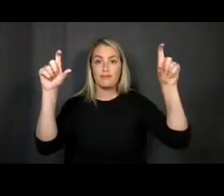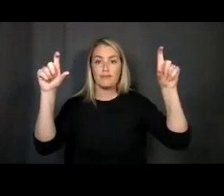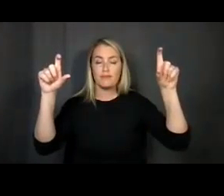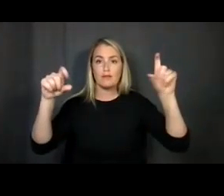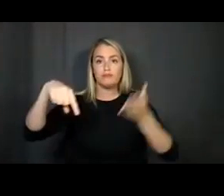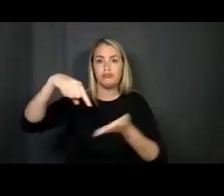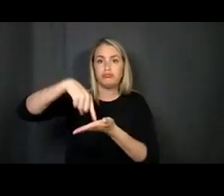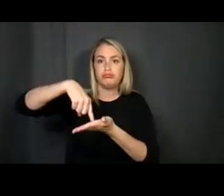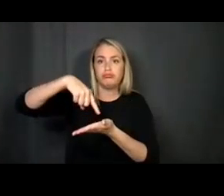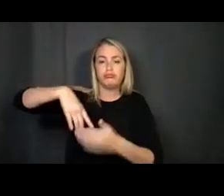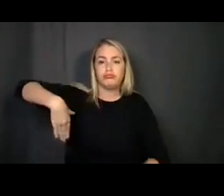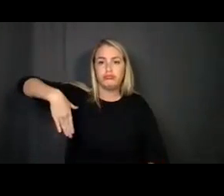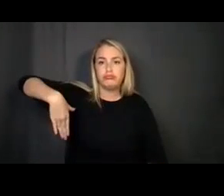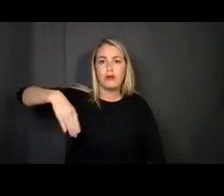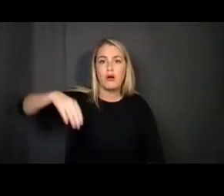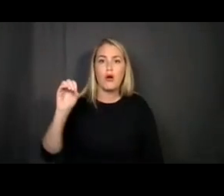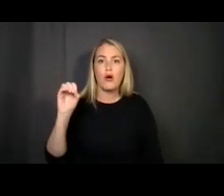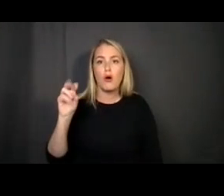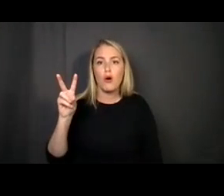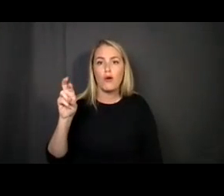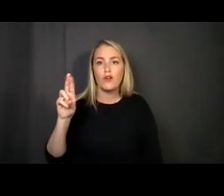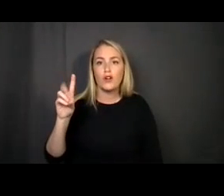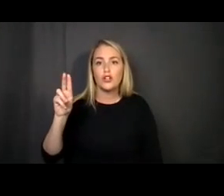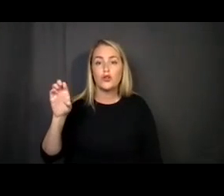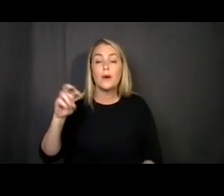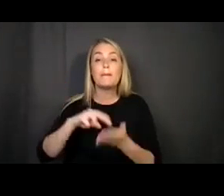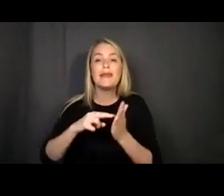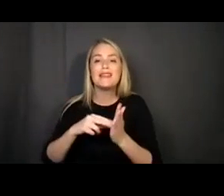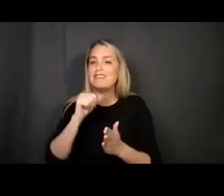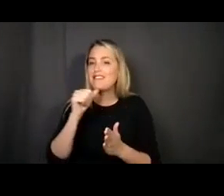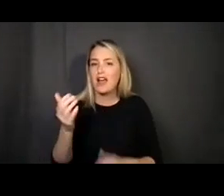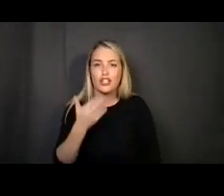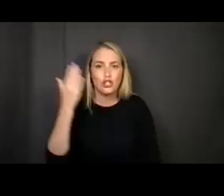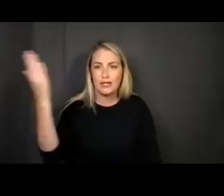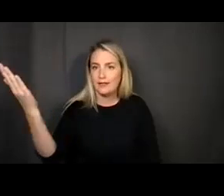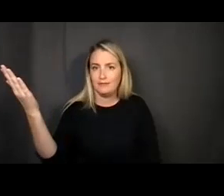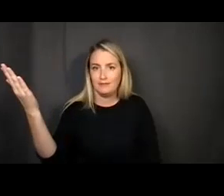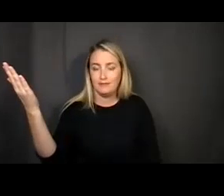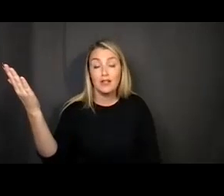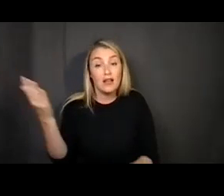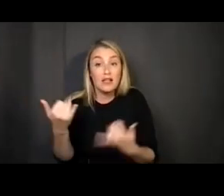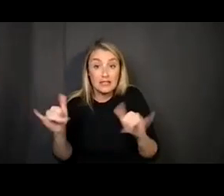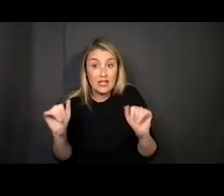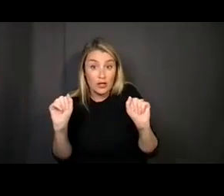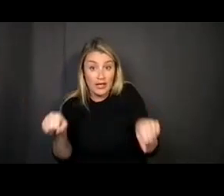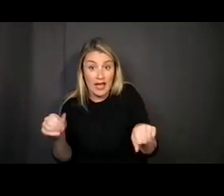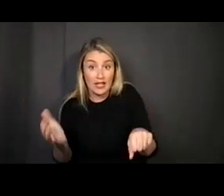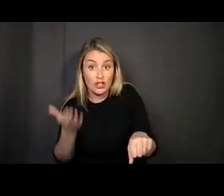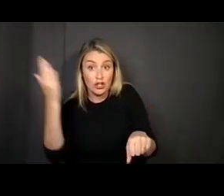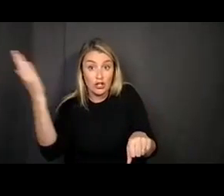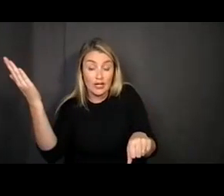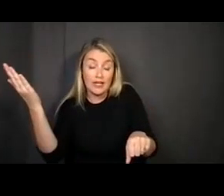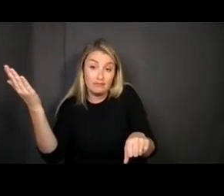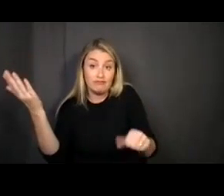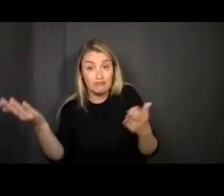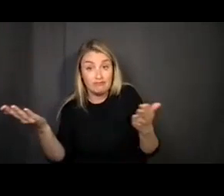overdue always means it was not turned in. It doesn't mean that you can't turn it in. That just depends on how